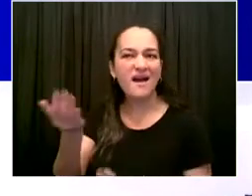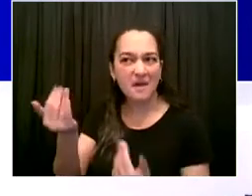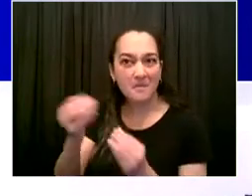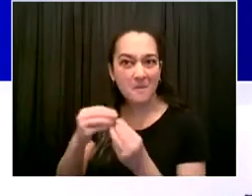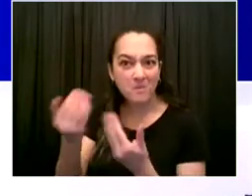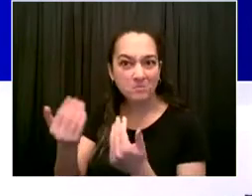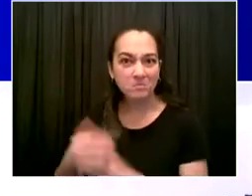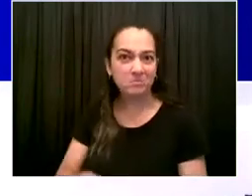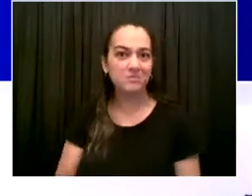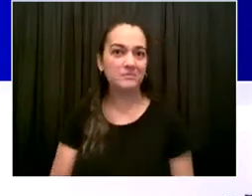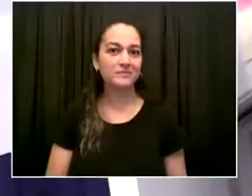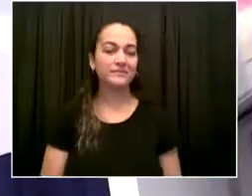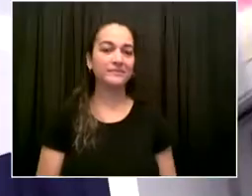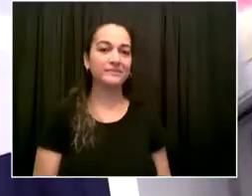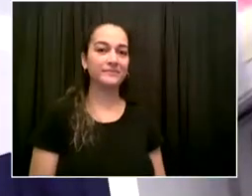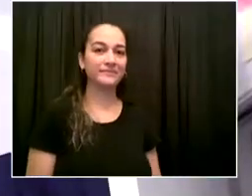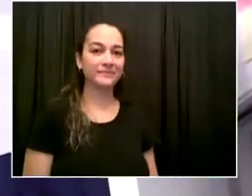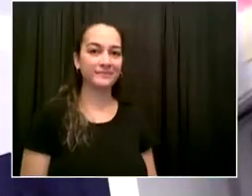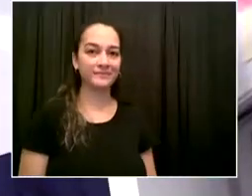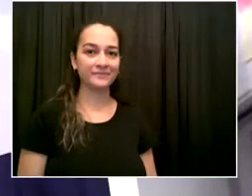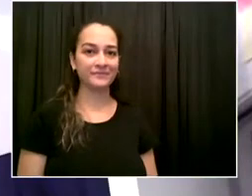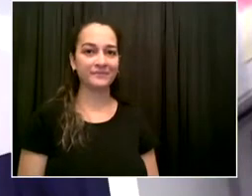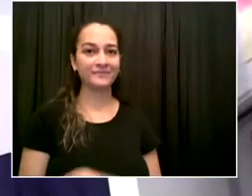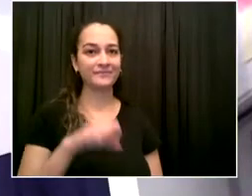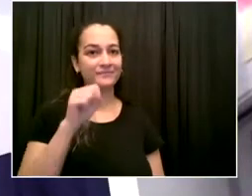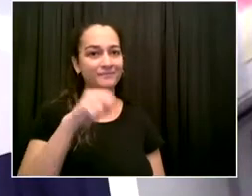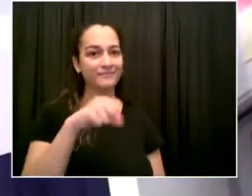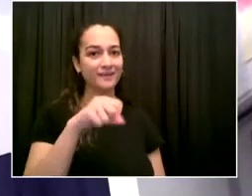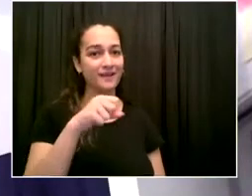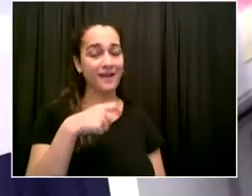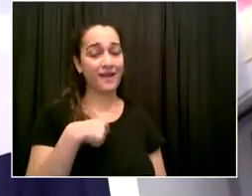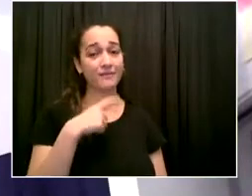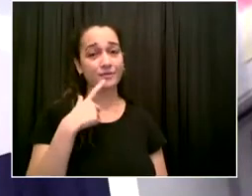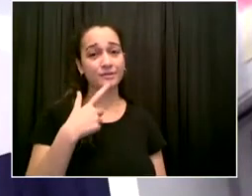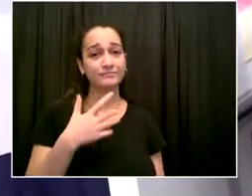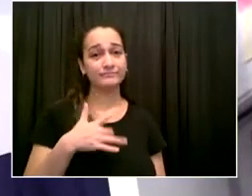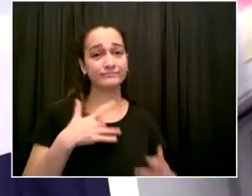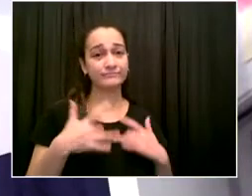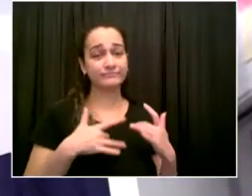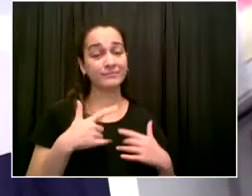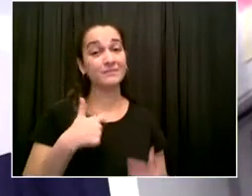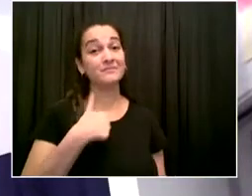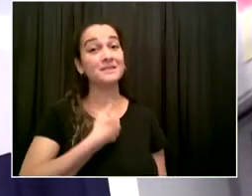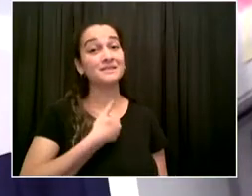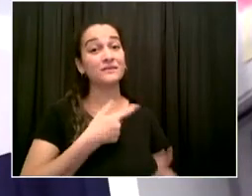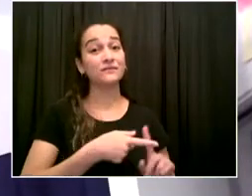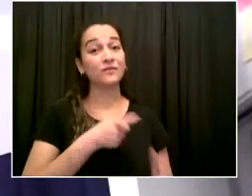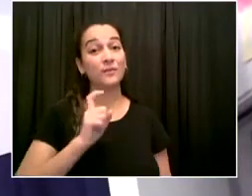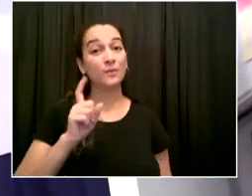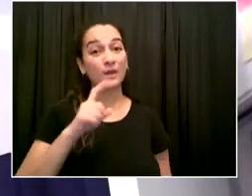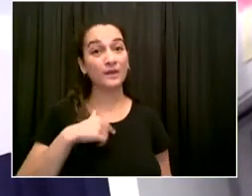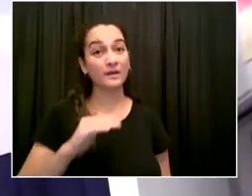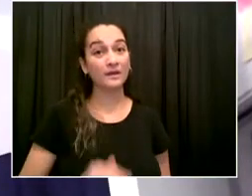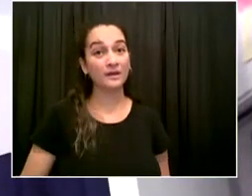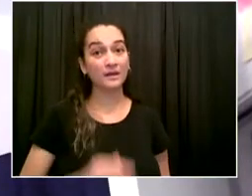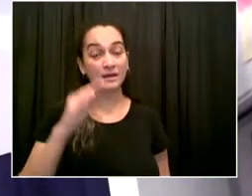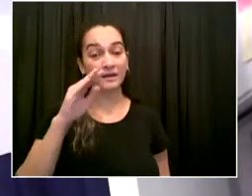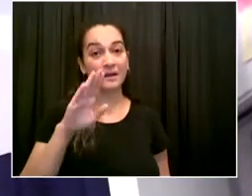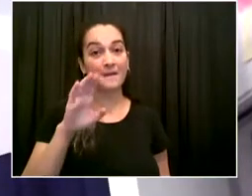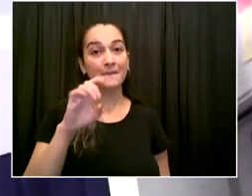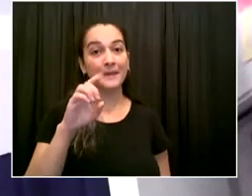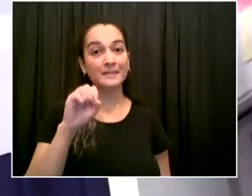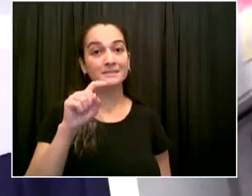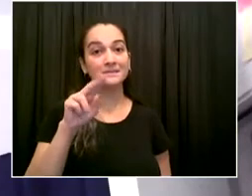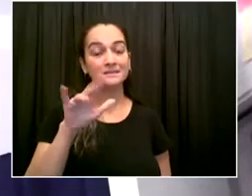I think that it's amazing. You know, I'm born and raised in Bed-Stuy, Brooklyn. So to come home